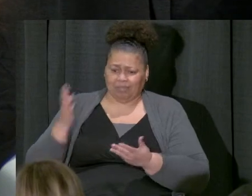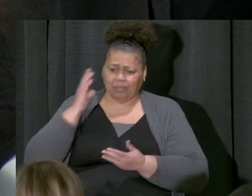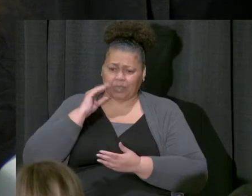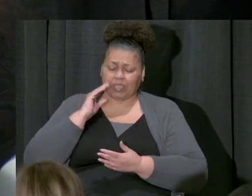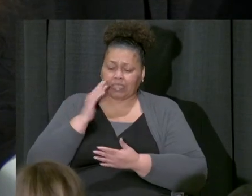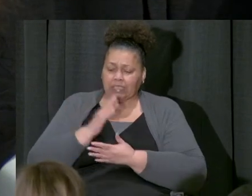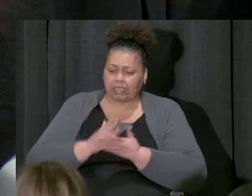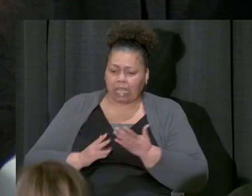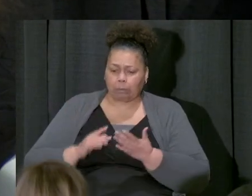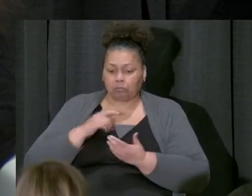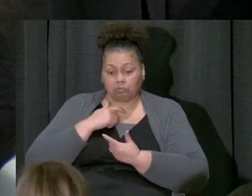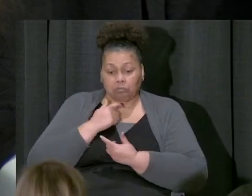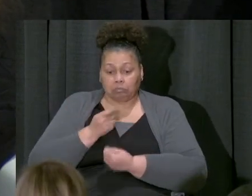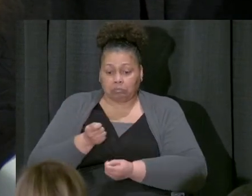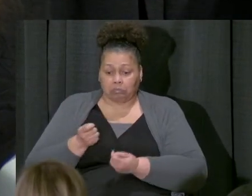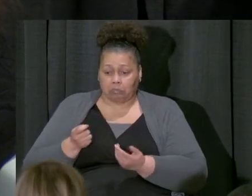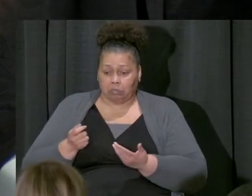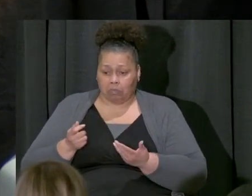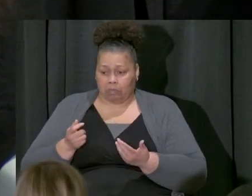really interesting